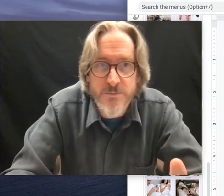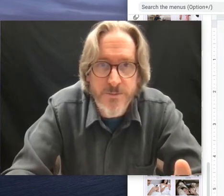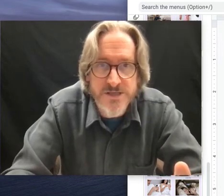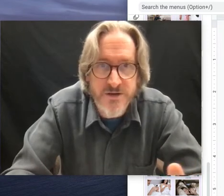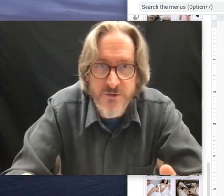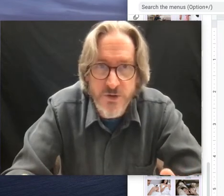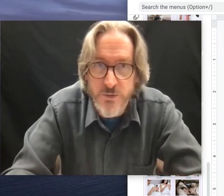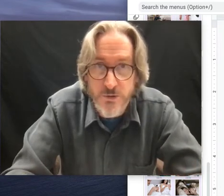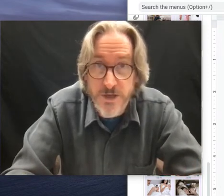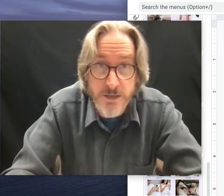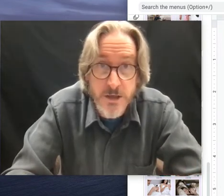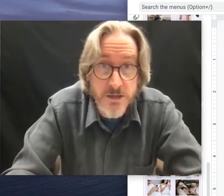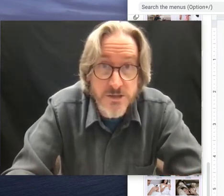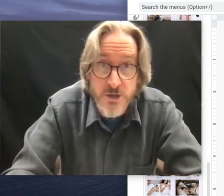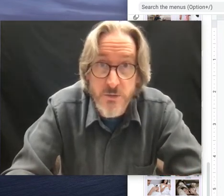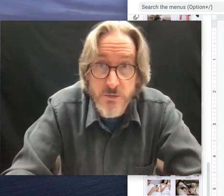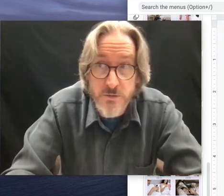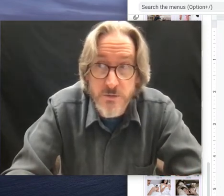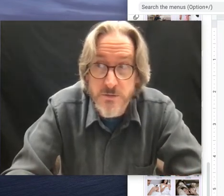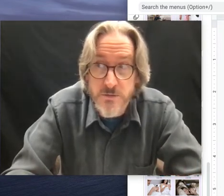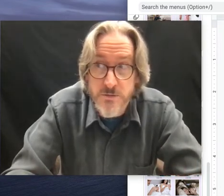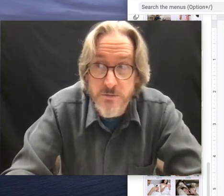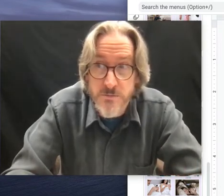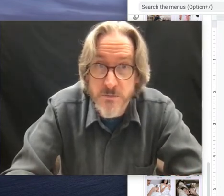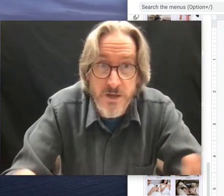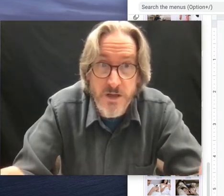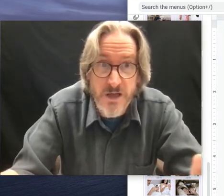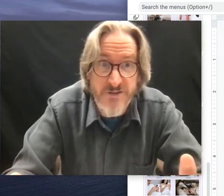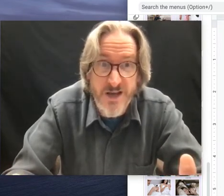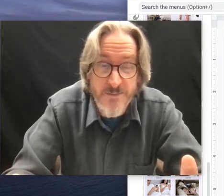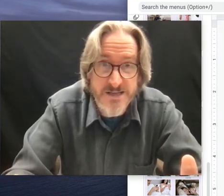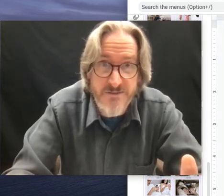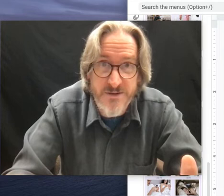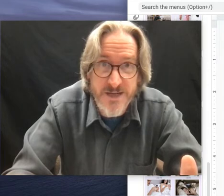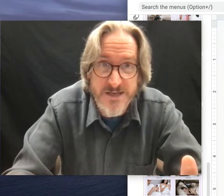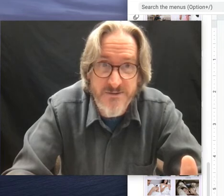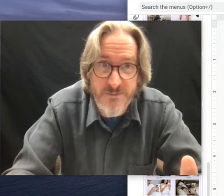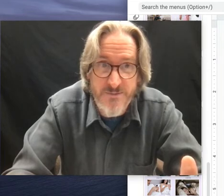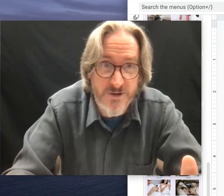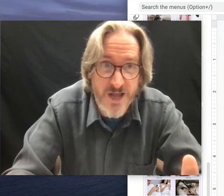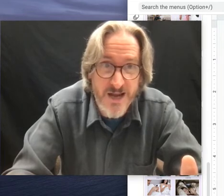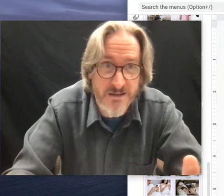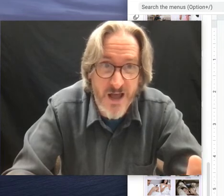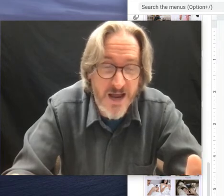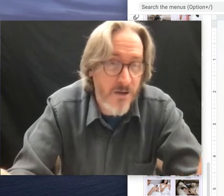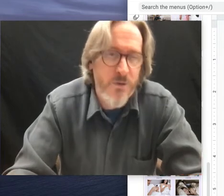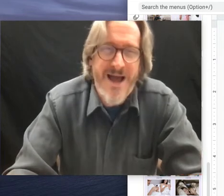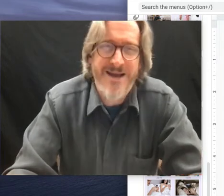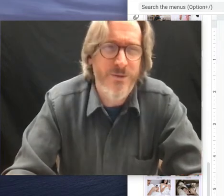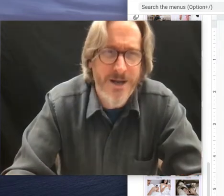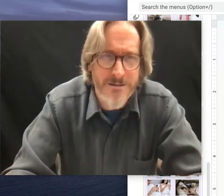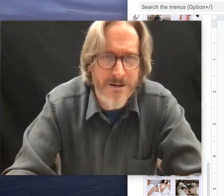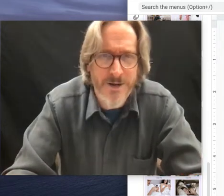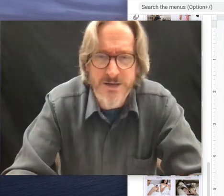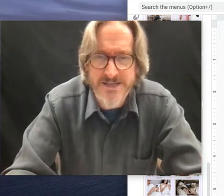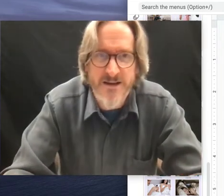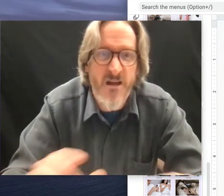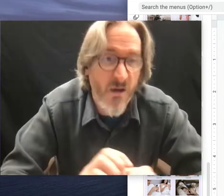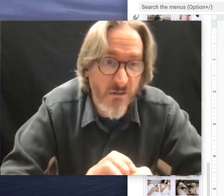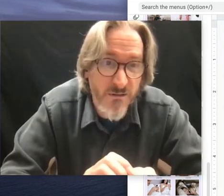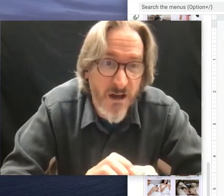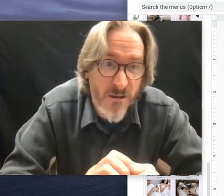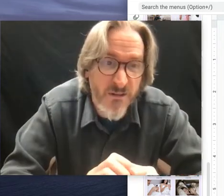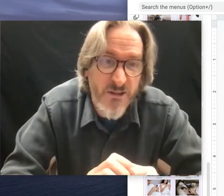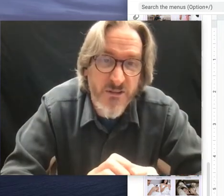is for the purpose of you learning. So if you got to make stuff up, make stuff up. If you're lying, lie. I don't care. I'm not going to say,